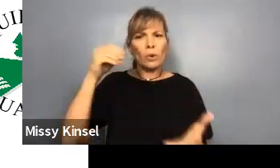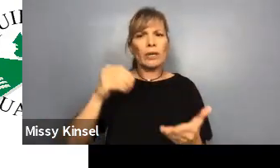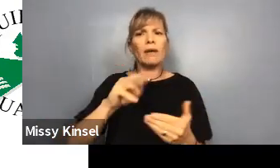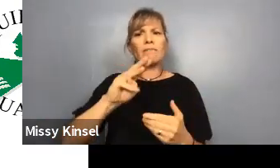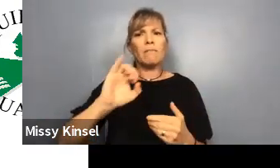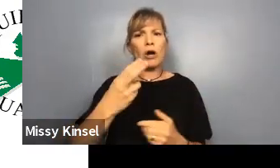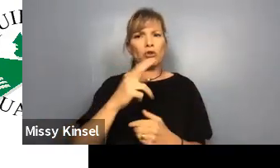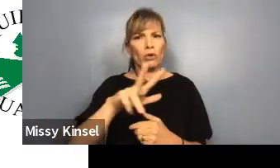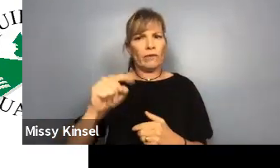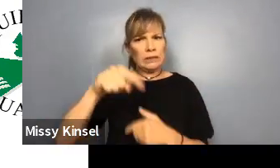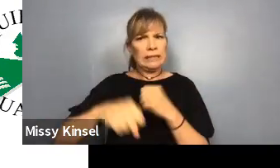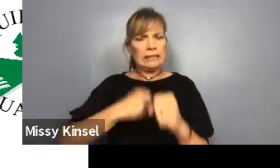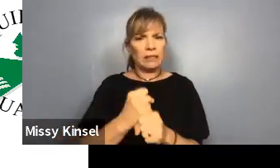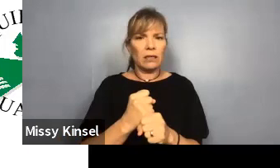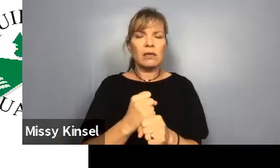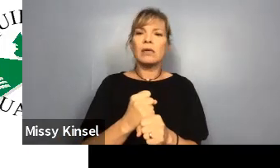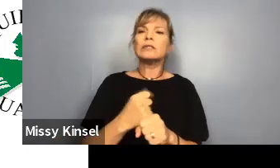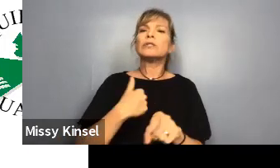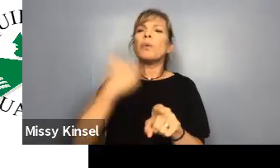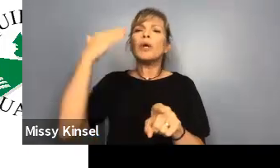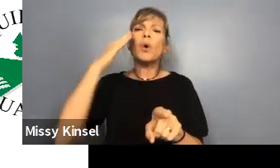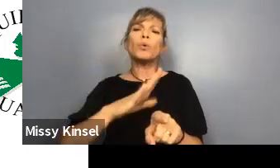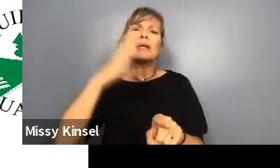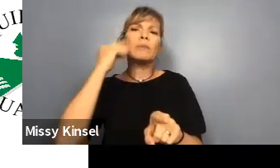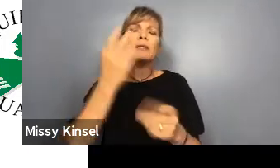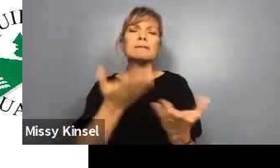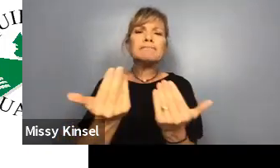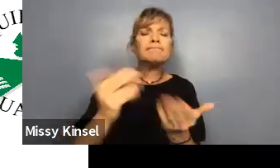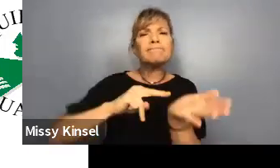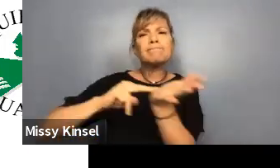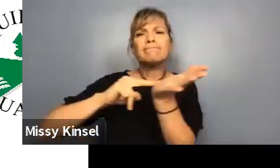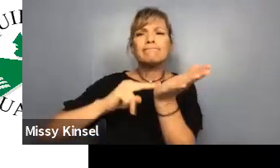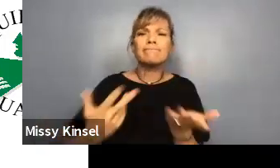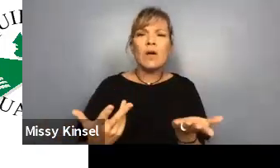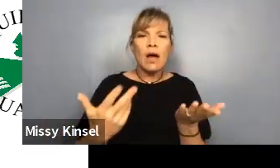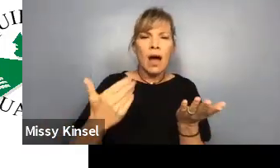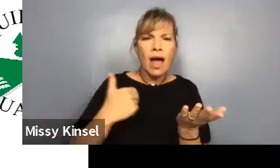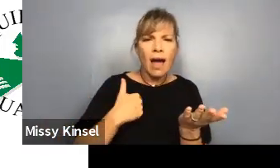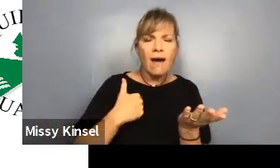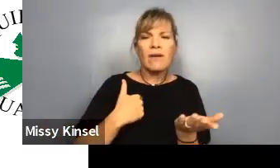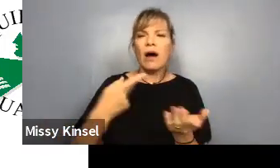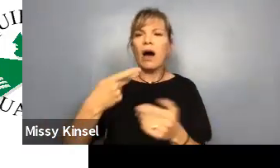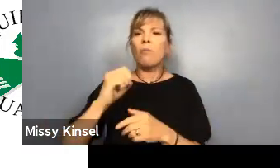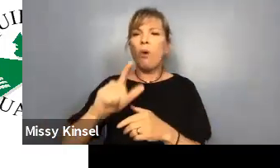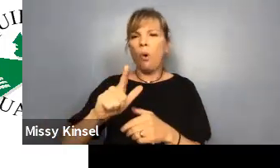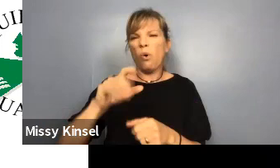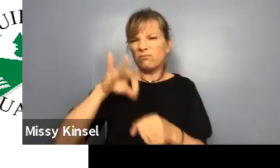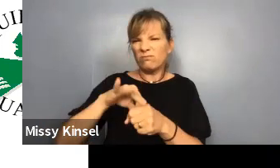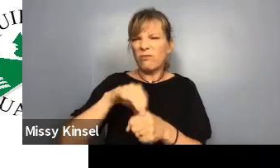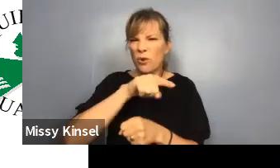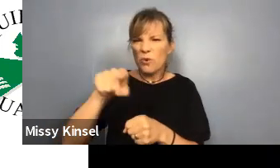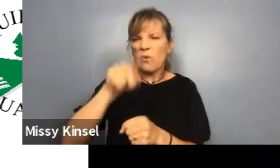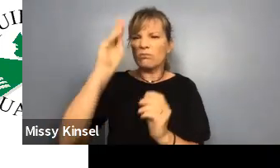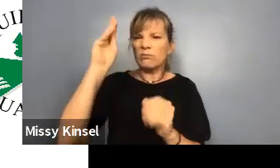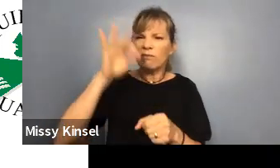So just so we can get an idea of what your experience is, I have a poll here for you to do